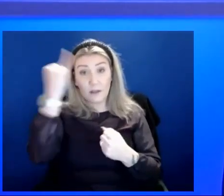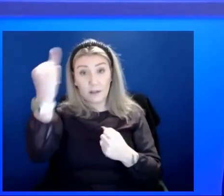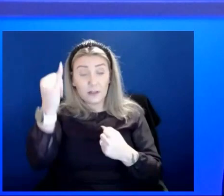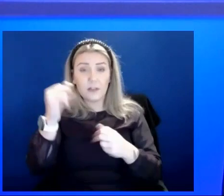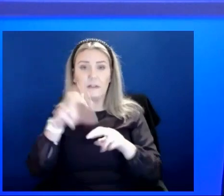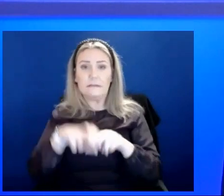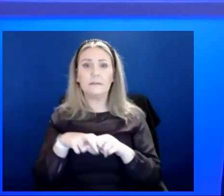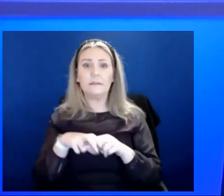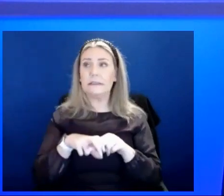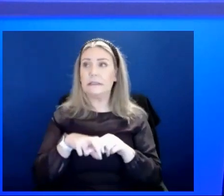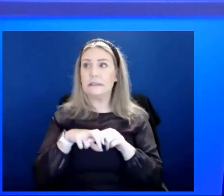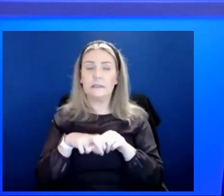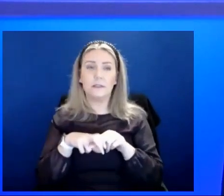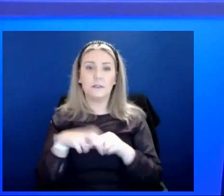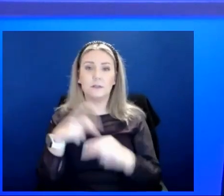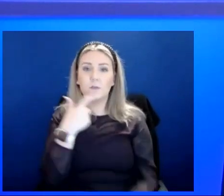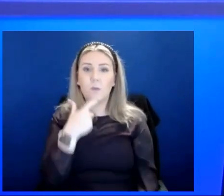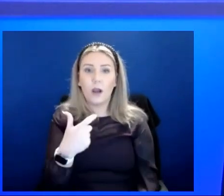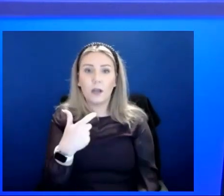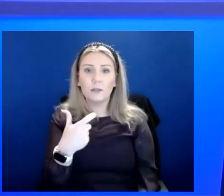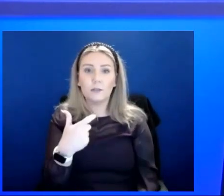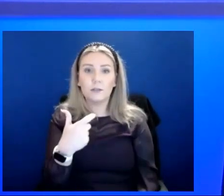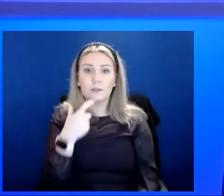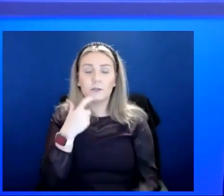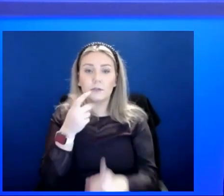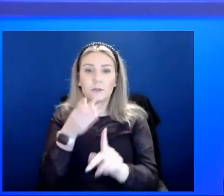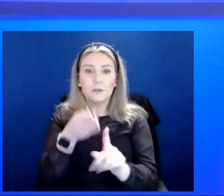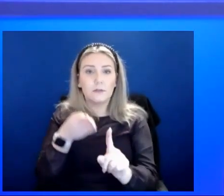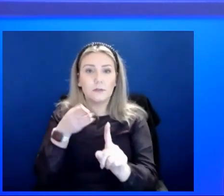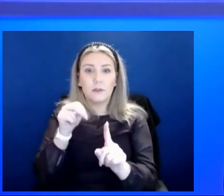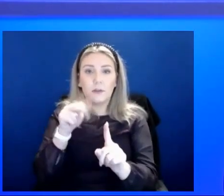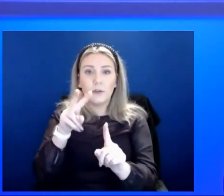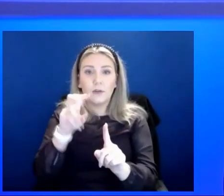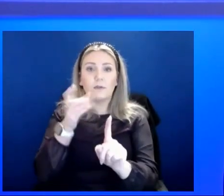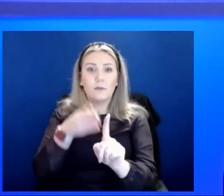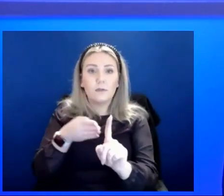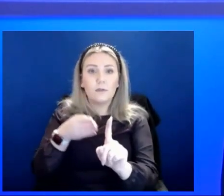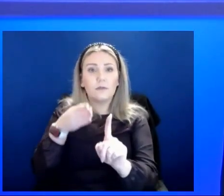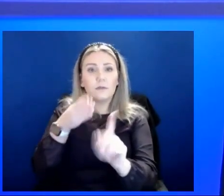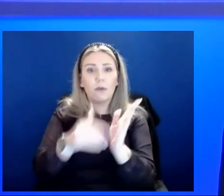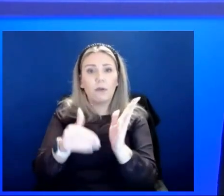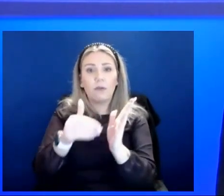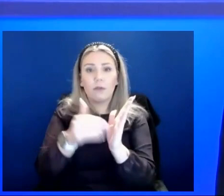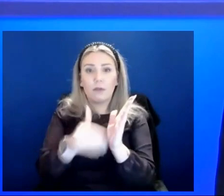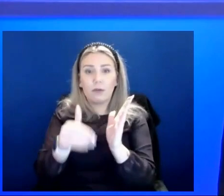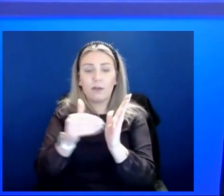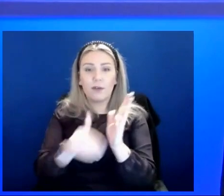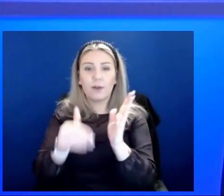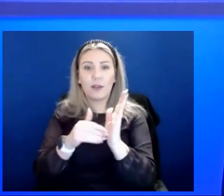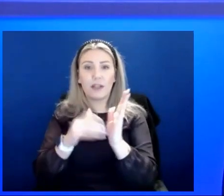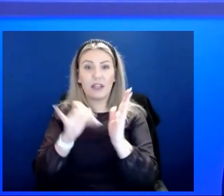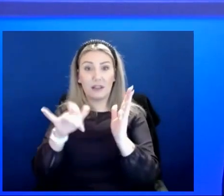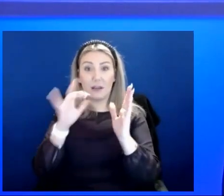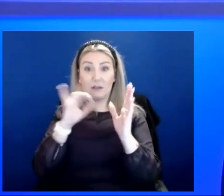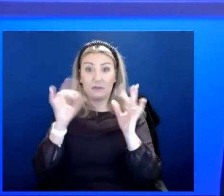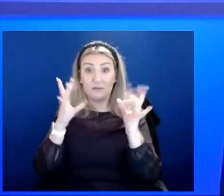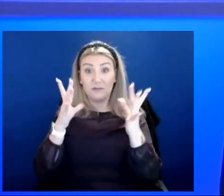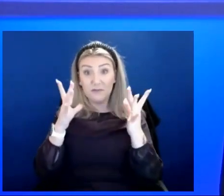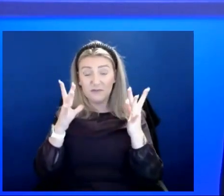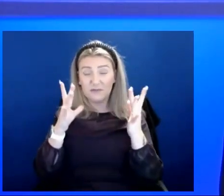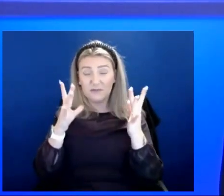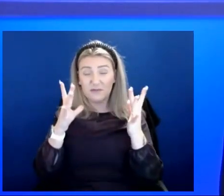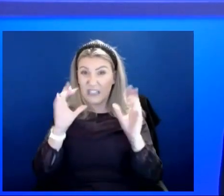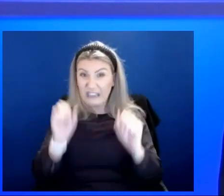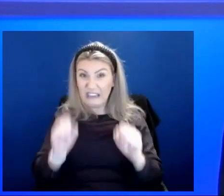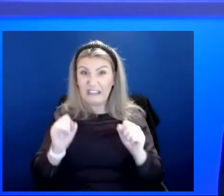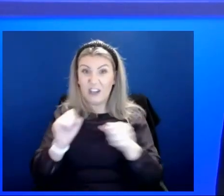and watching news on loop over and over, it's misery creating. And the reality here is